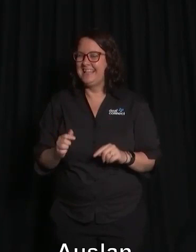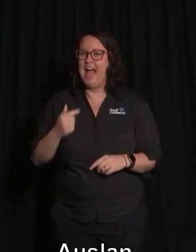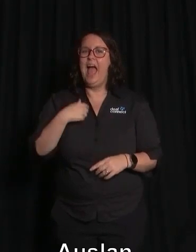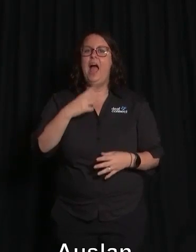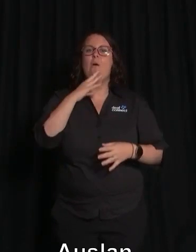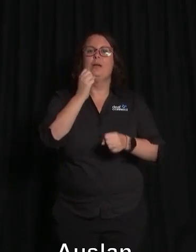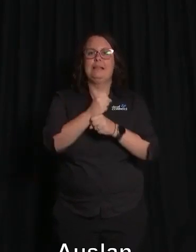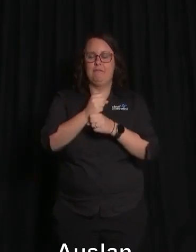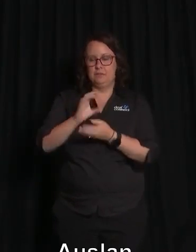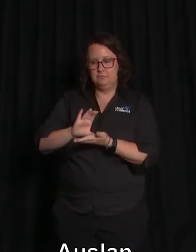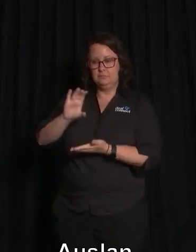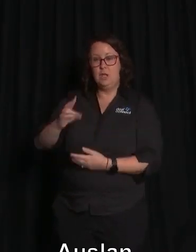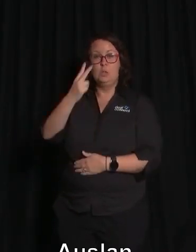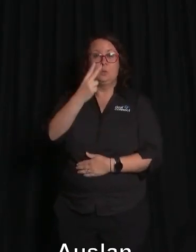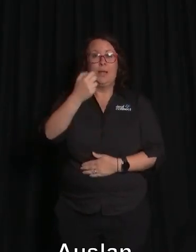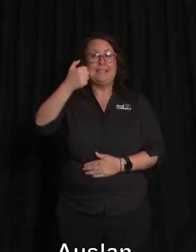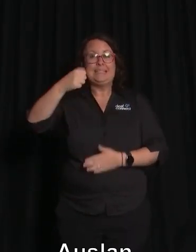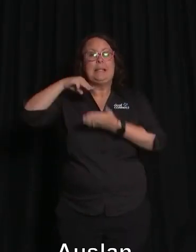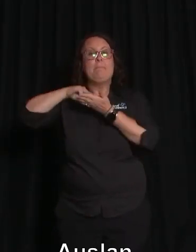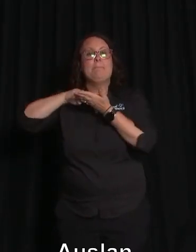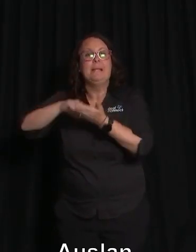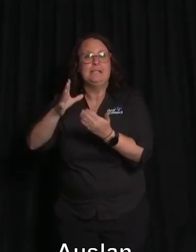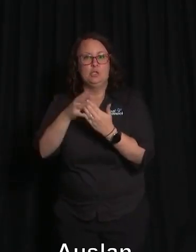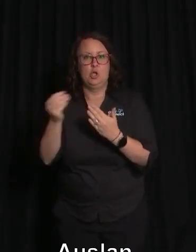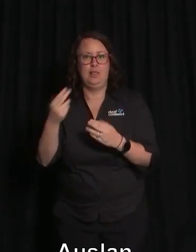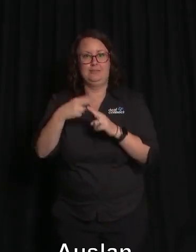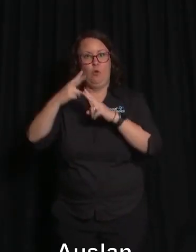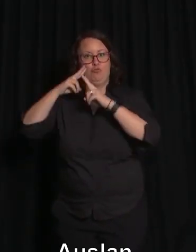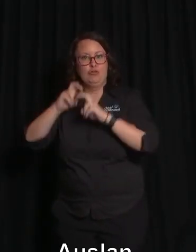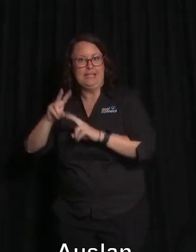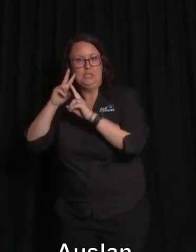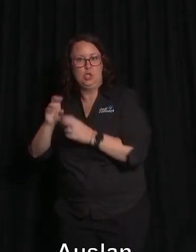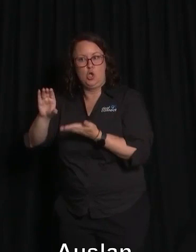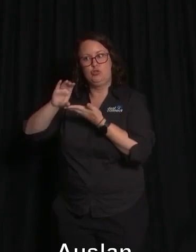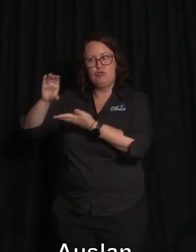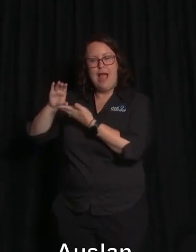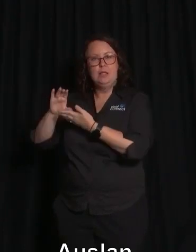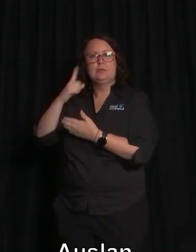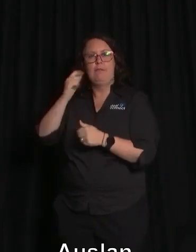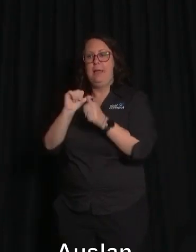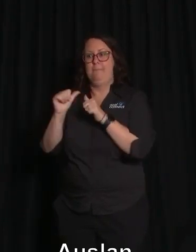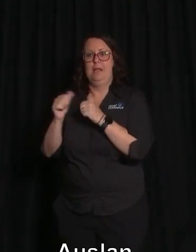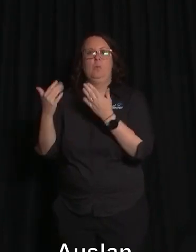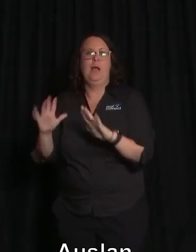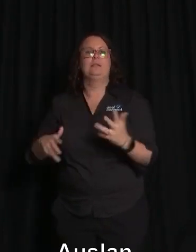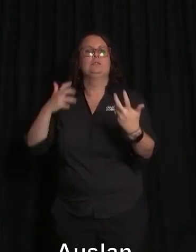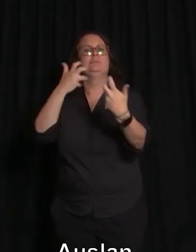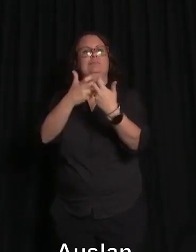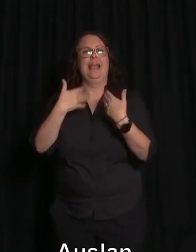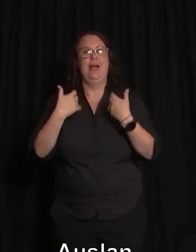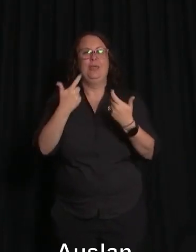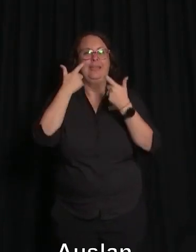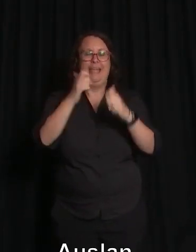will invest $26 million in research grants to find new and improved ways to provide healthcare to